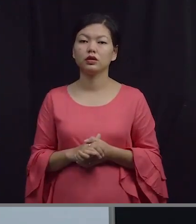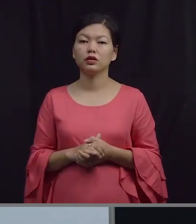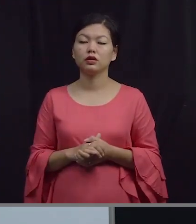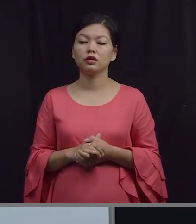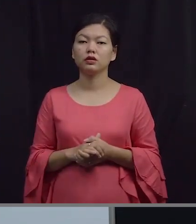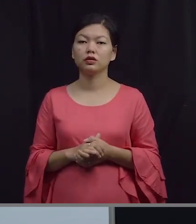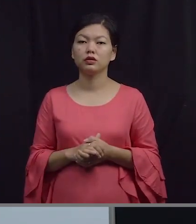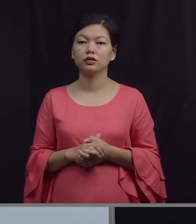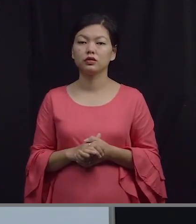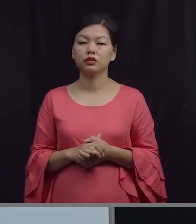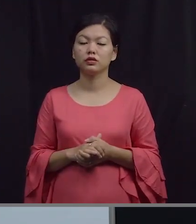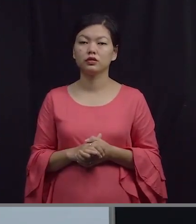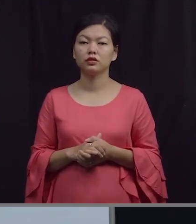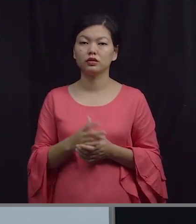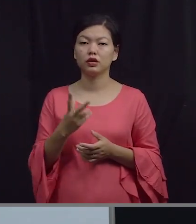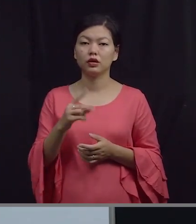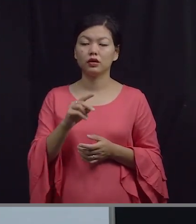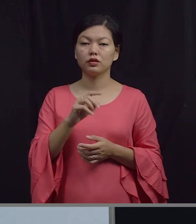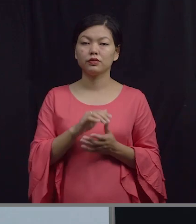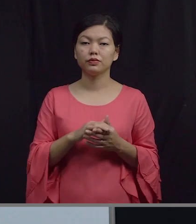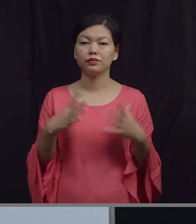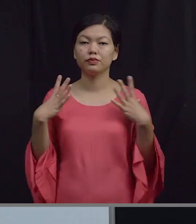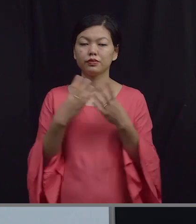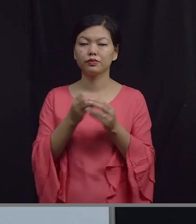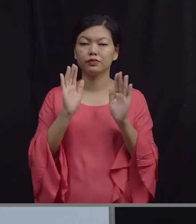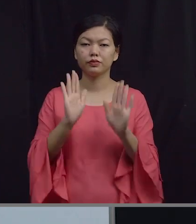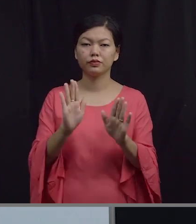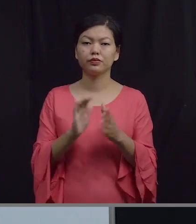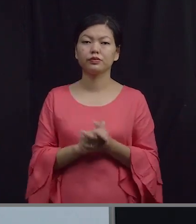is, so again we have